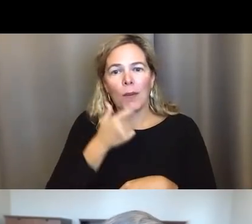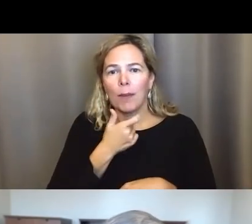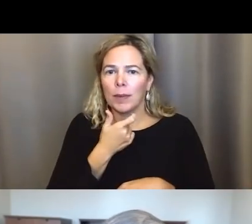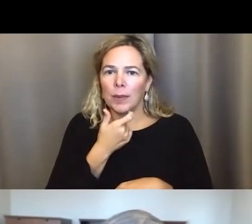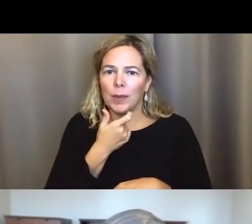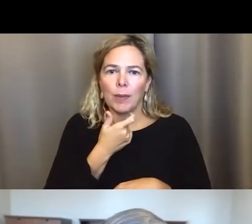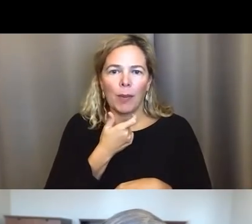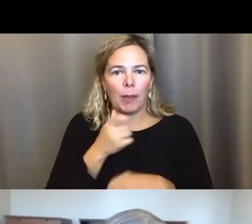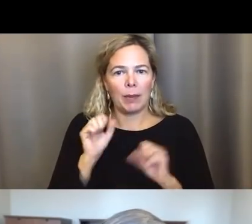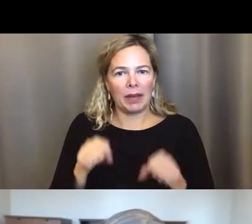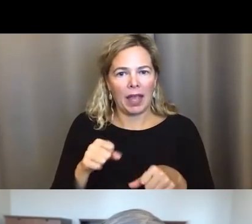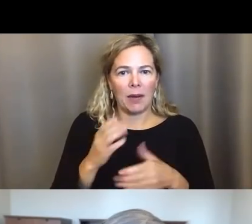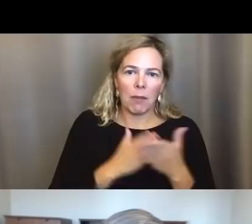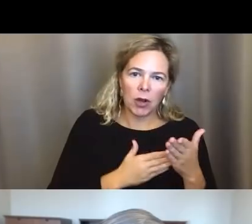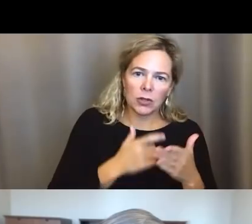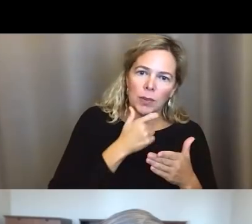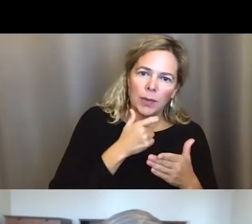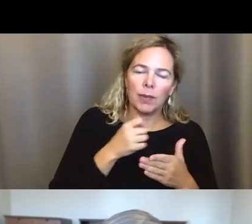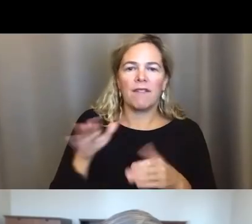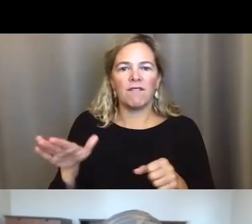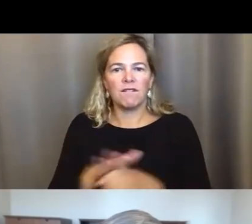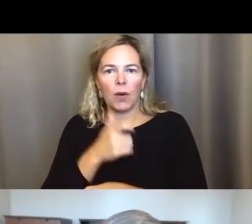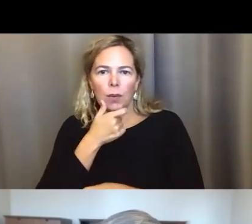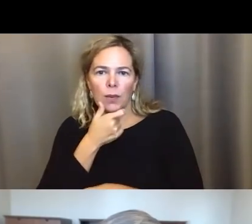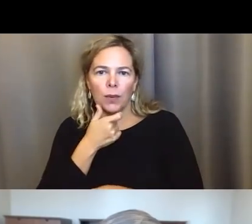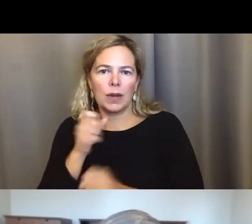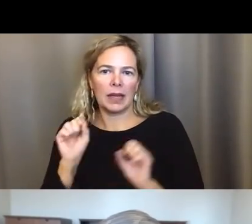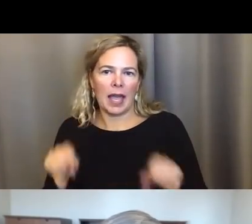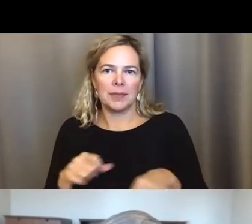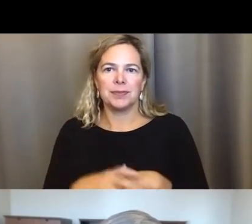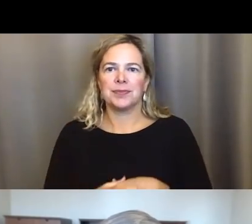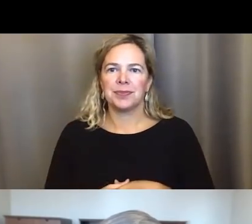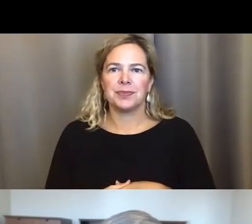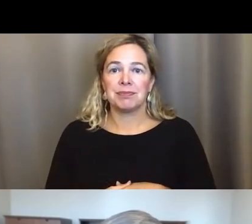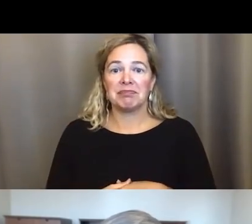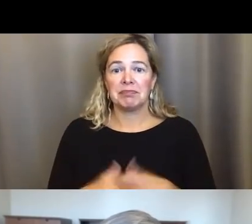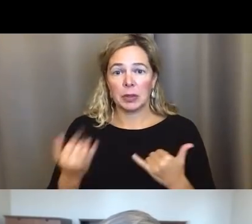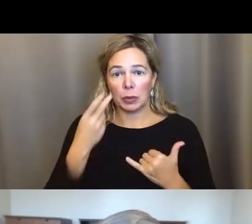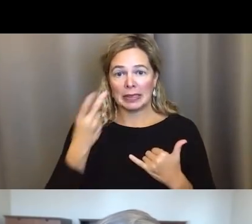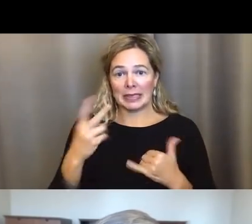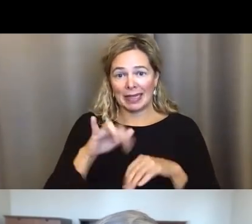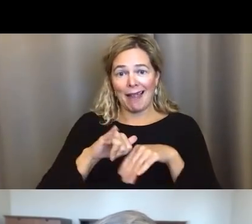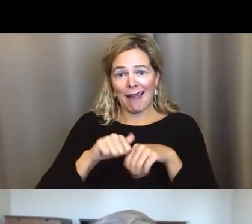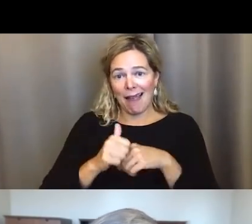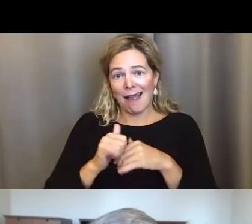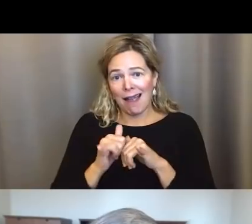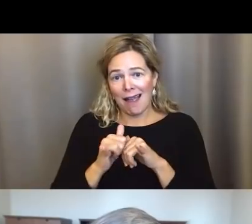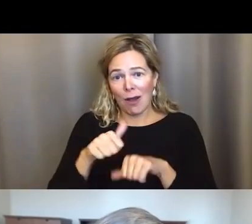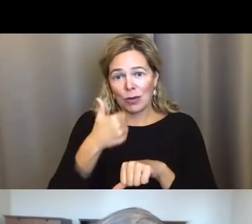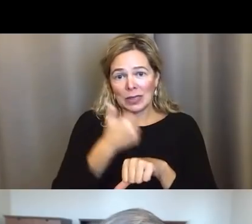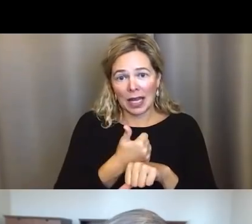If you look at the next slide, this is how transcription currently